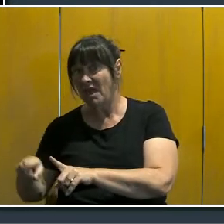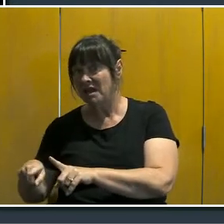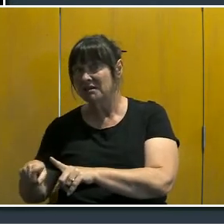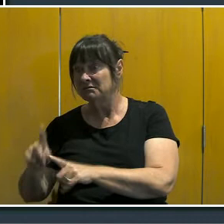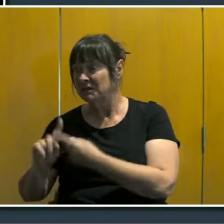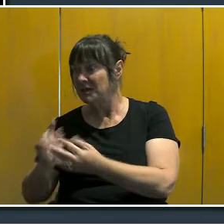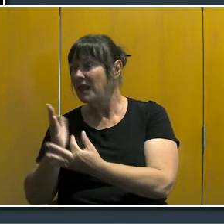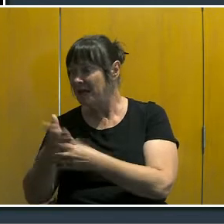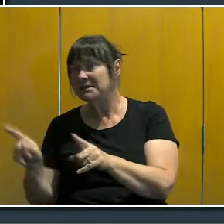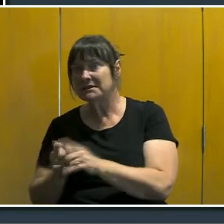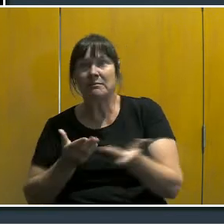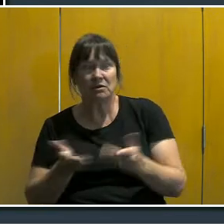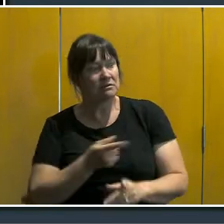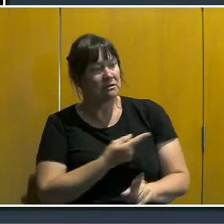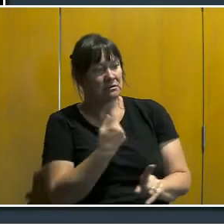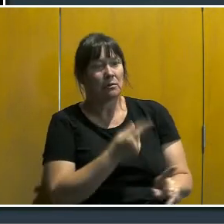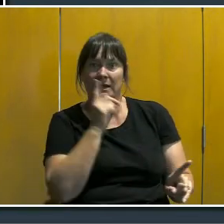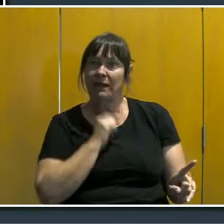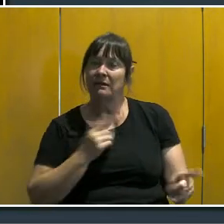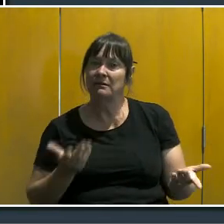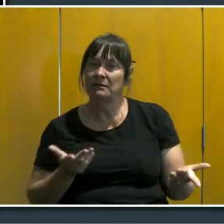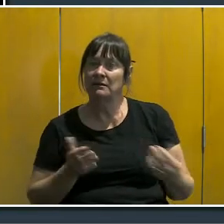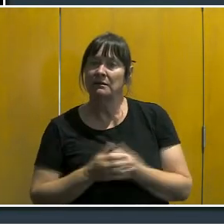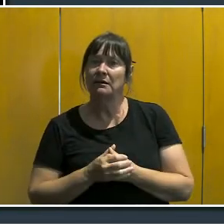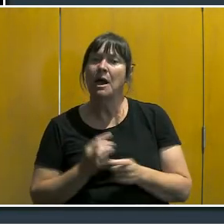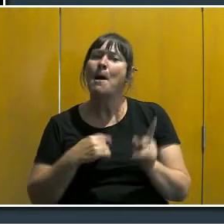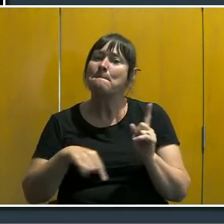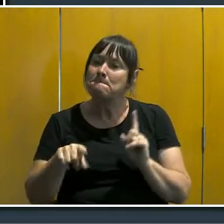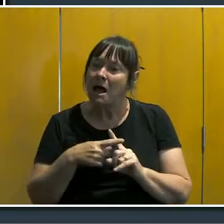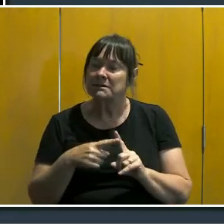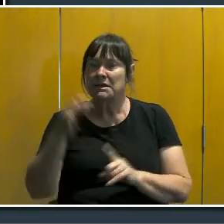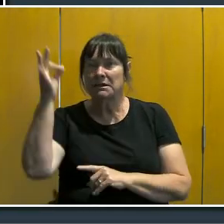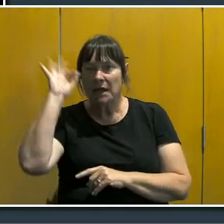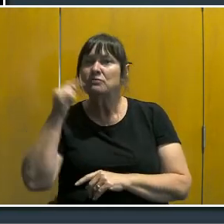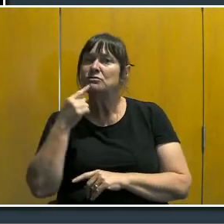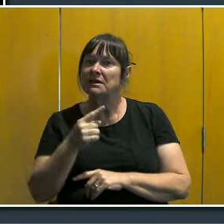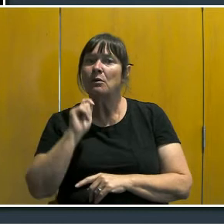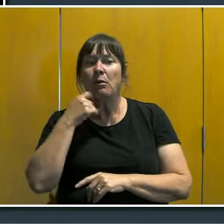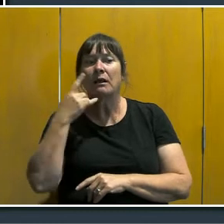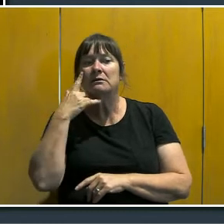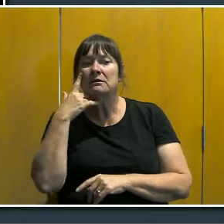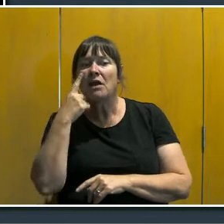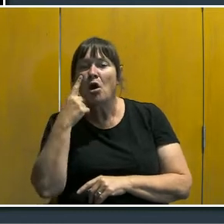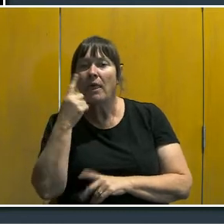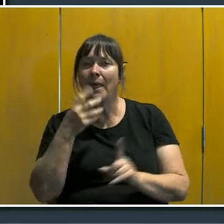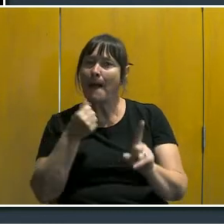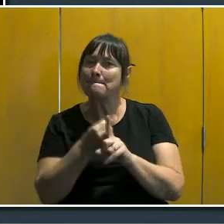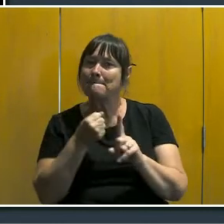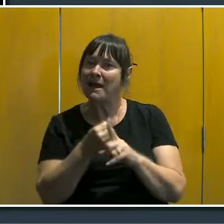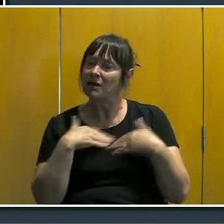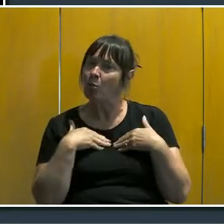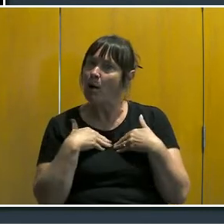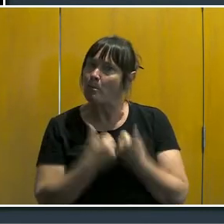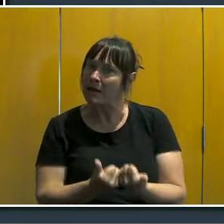the council is required to look at the impact on the well-being of the community that these changes may make. And I feel strongly